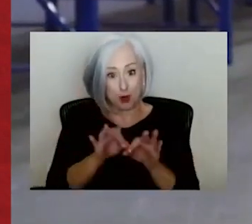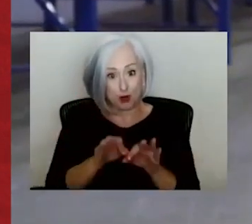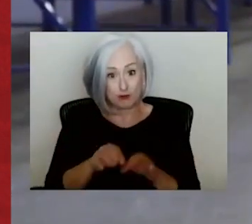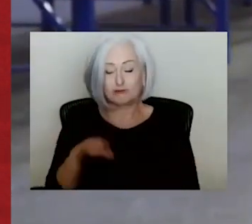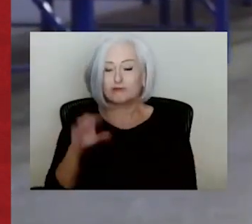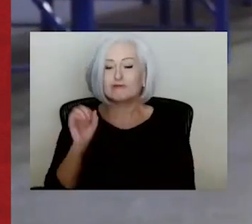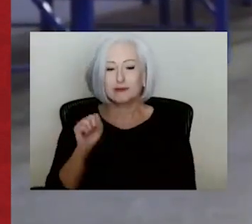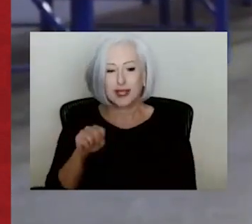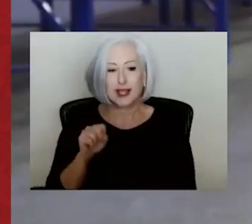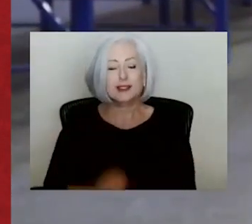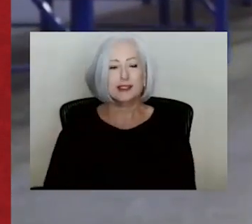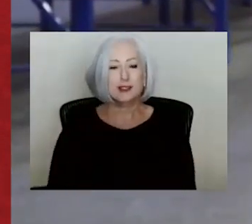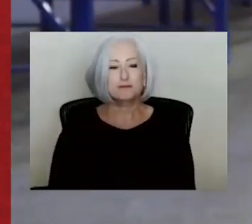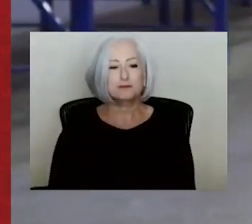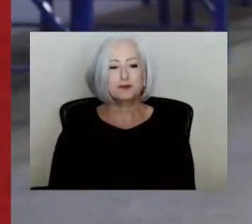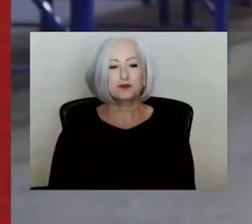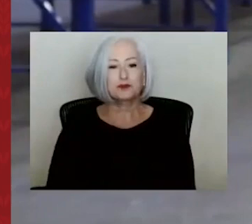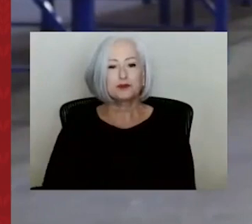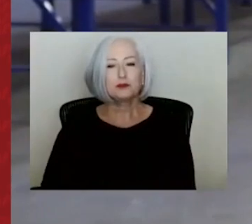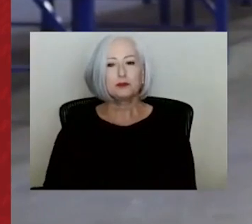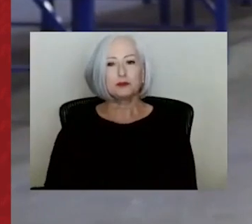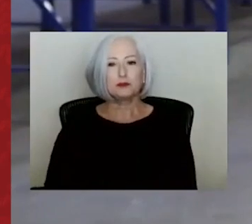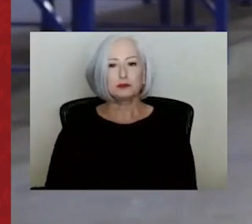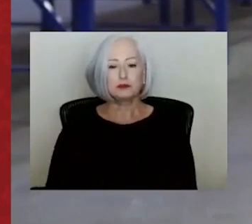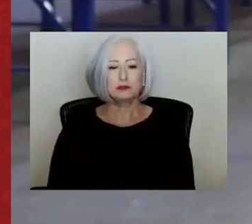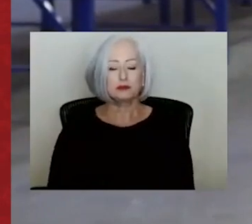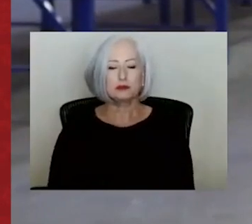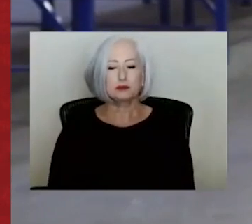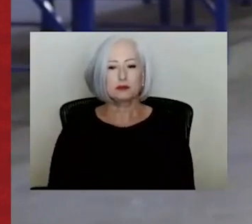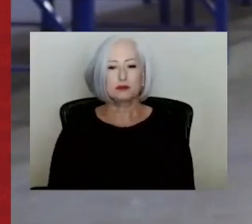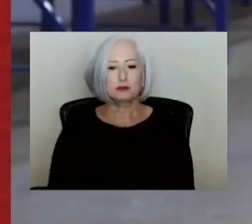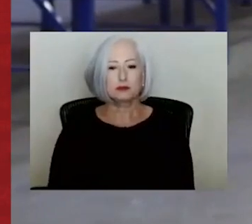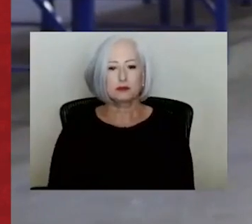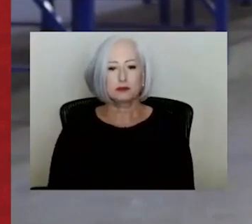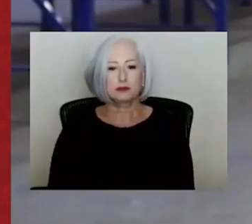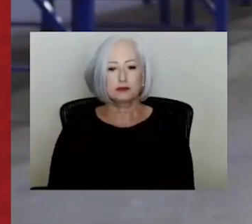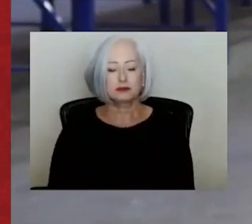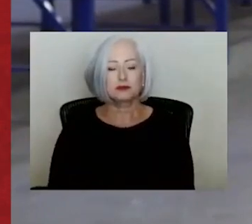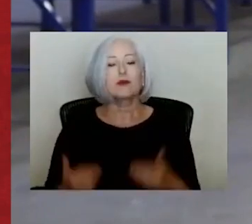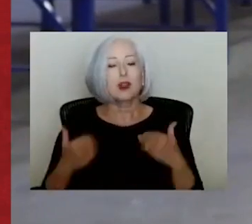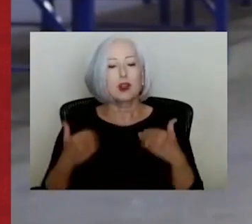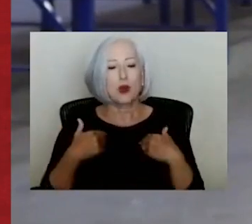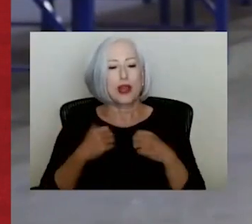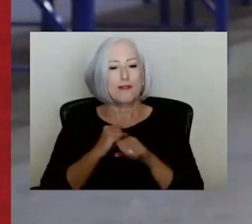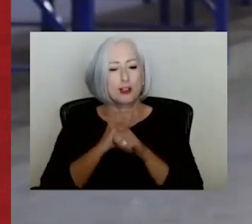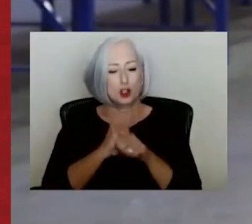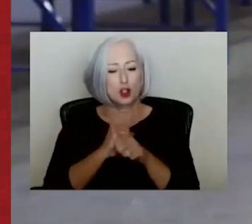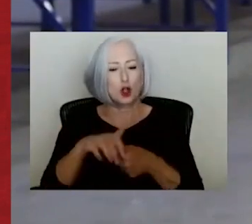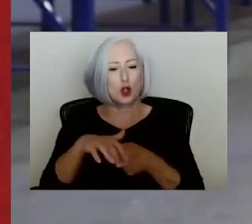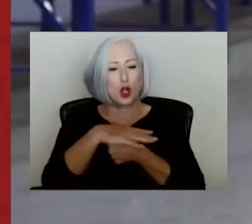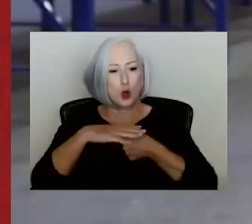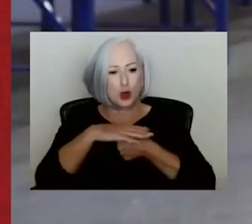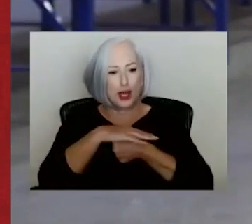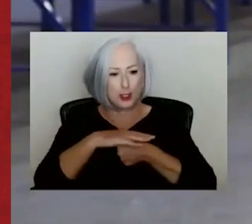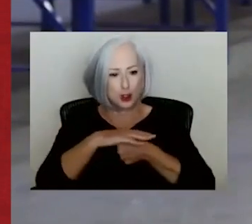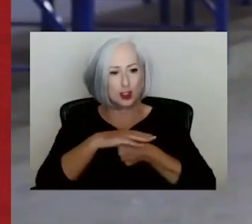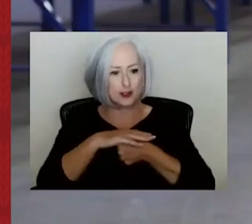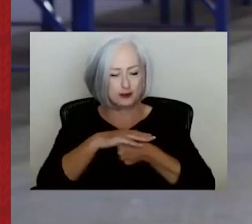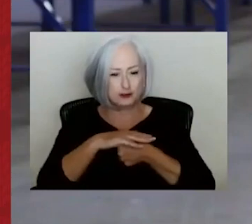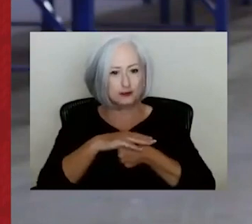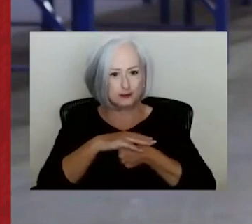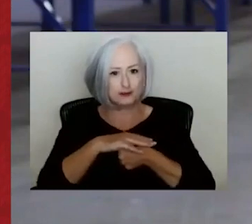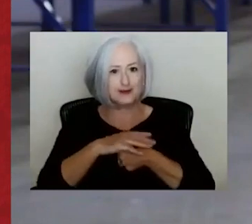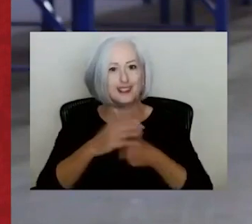Absolutely. And we have a very secure location. Of course, we have